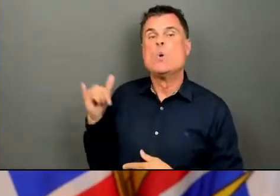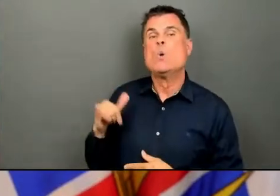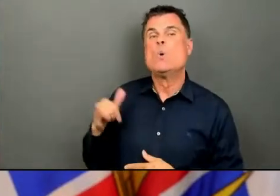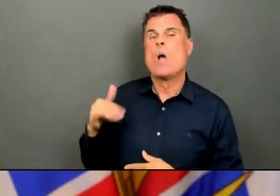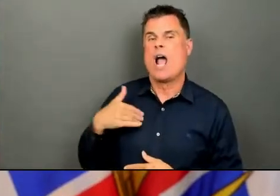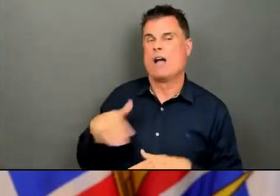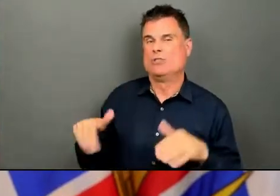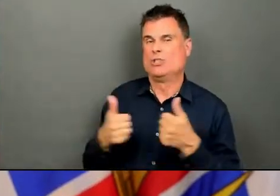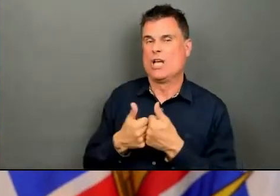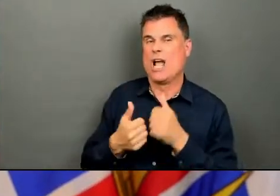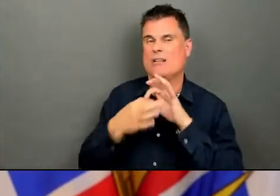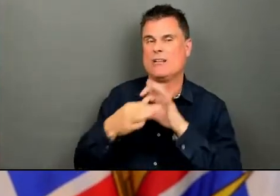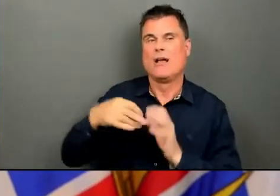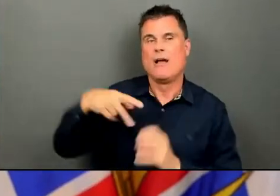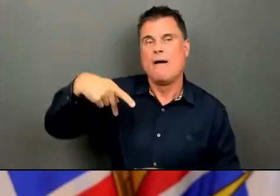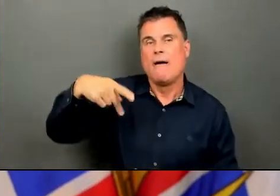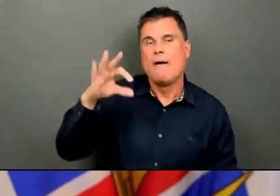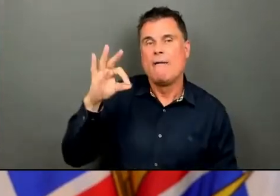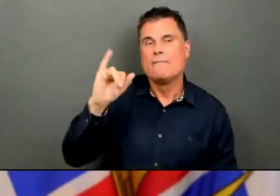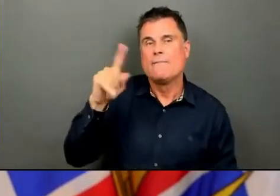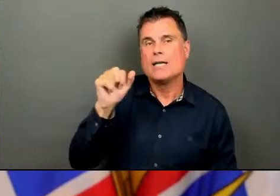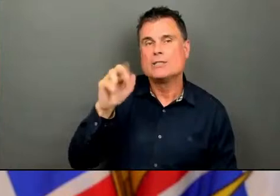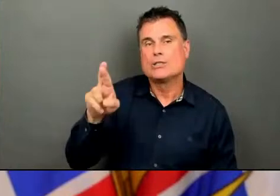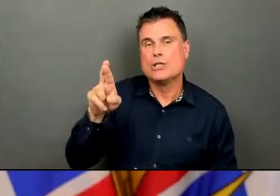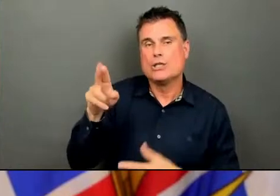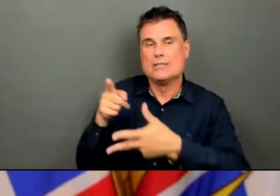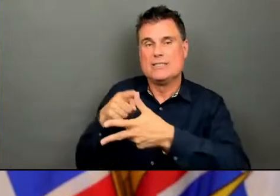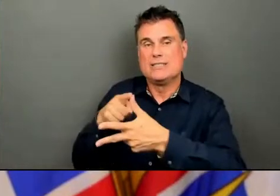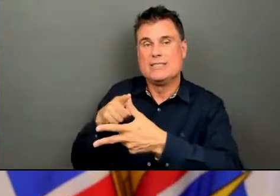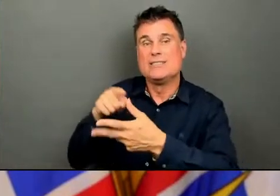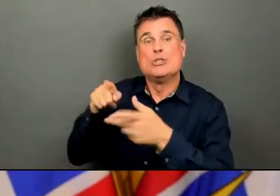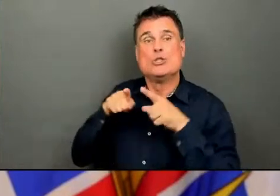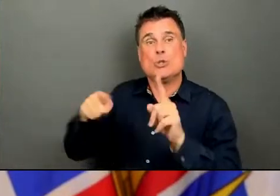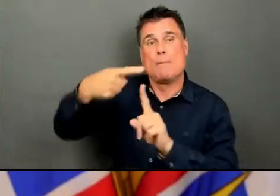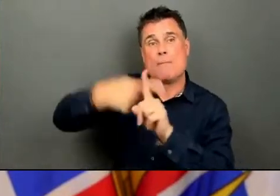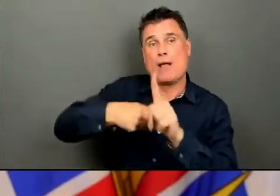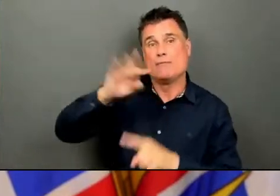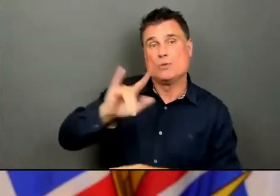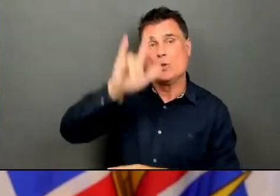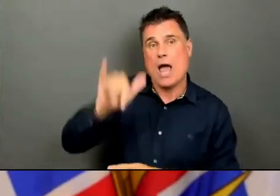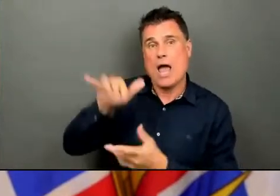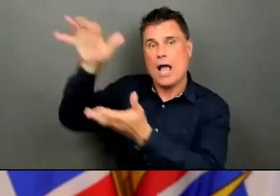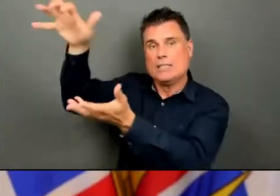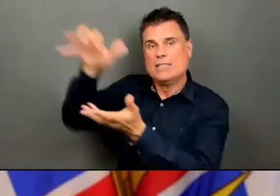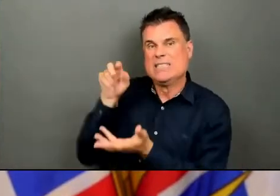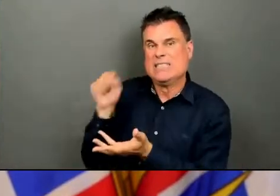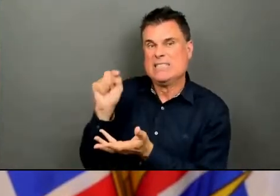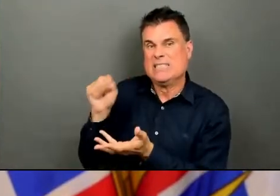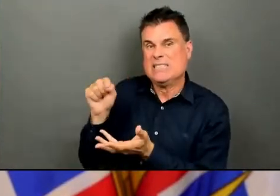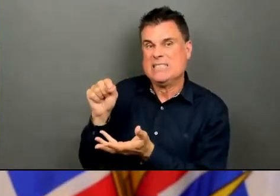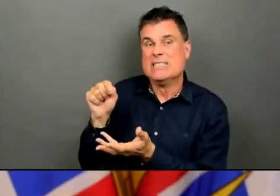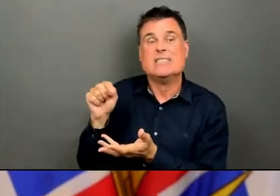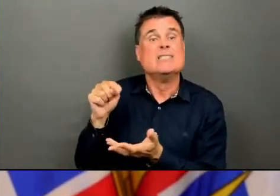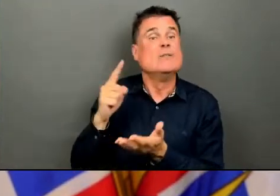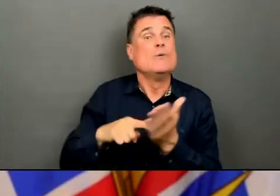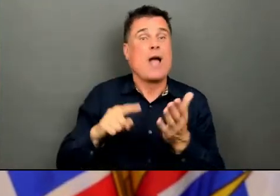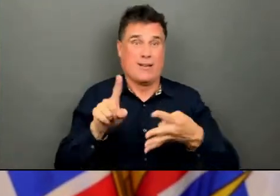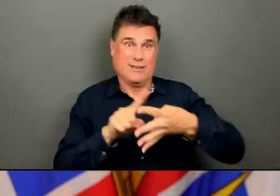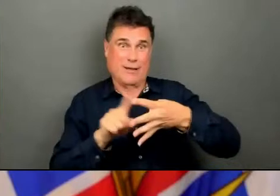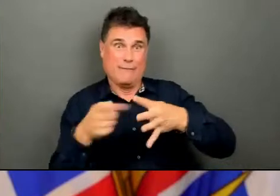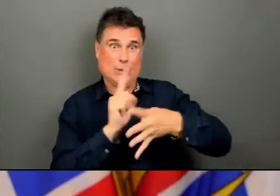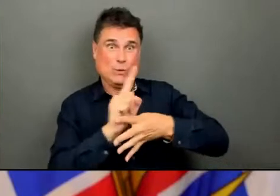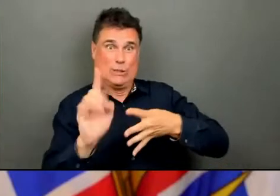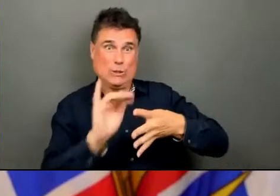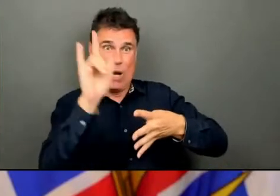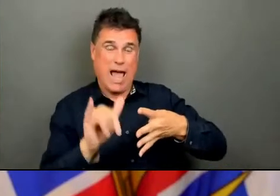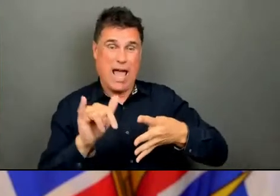Pfizer vaccines in July. And we, as a result, the supply that we will be receiving in the first 2 weeks of July